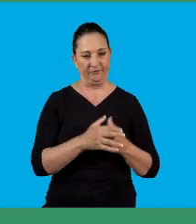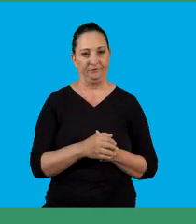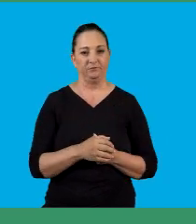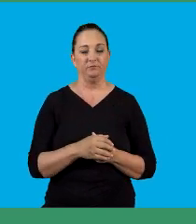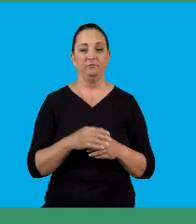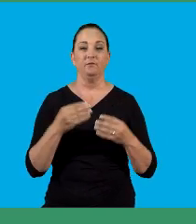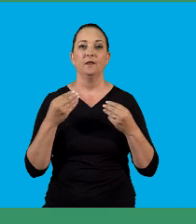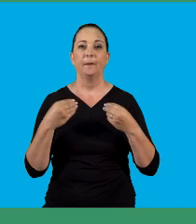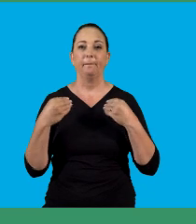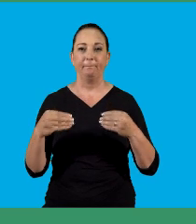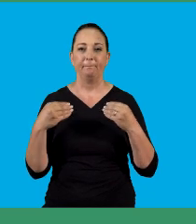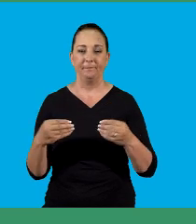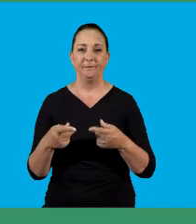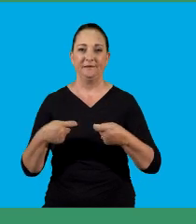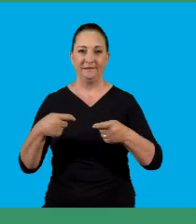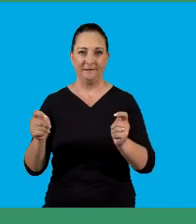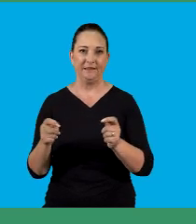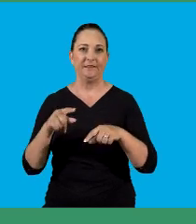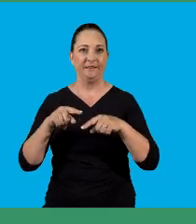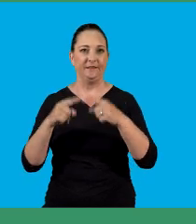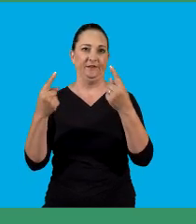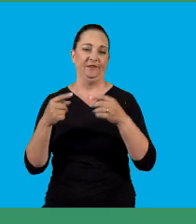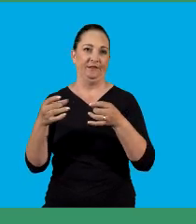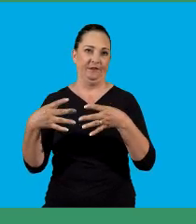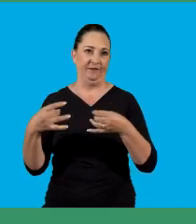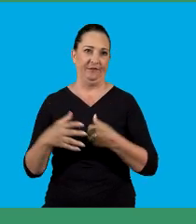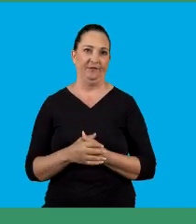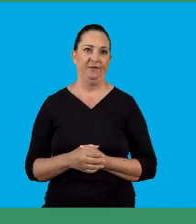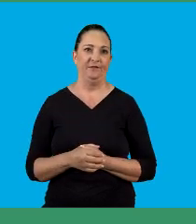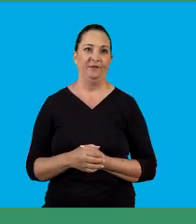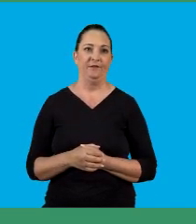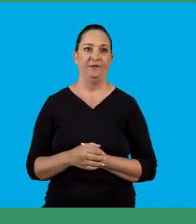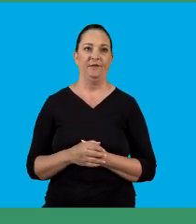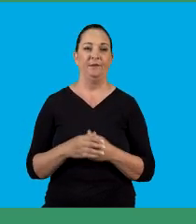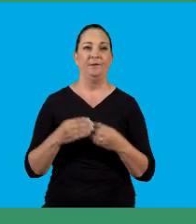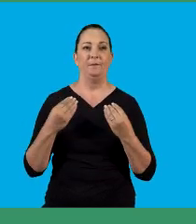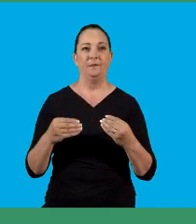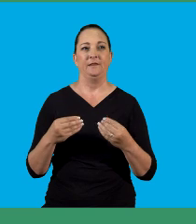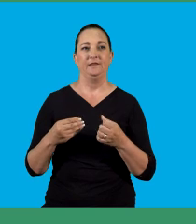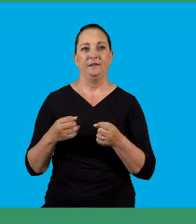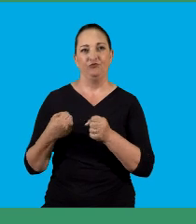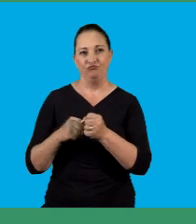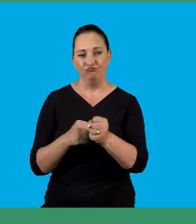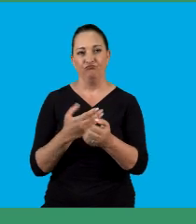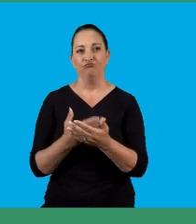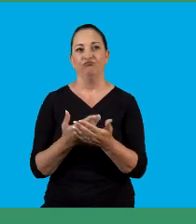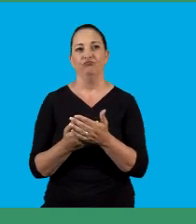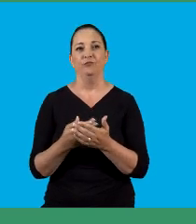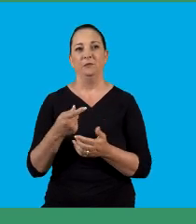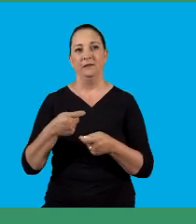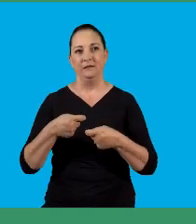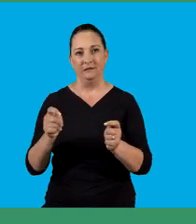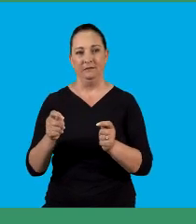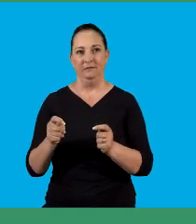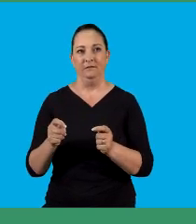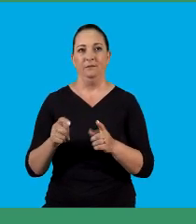will affect the business, marketing strategy, and sales. New fashion and cultural trends create different kinds of consumers,